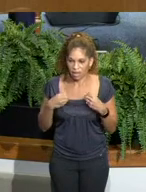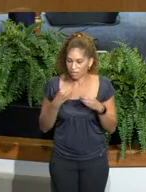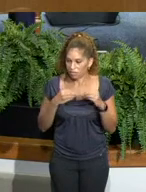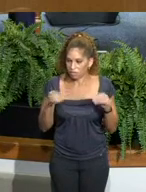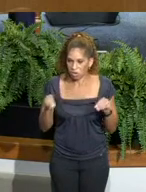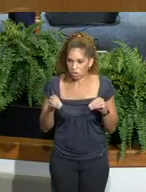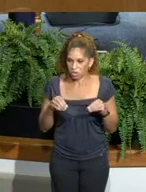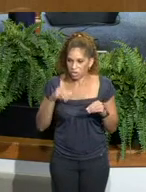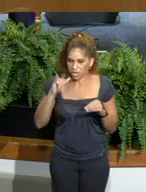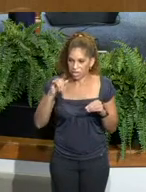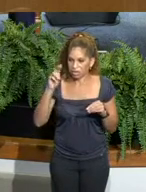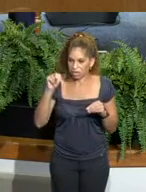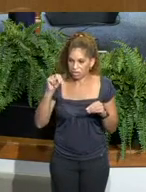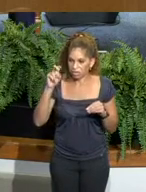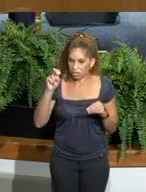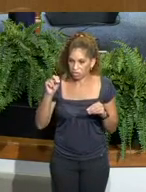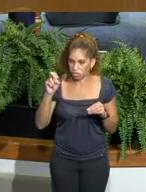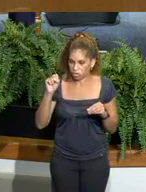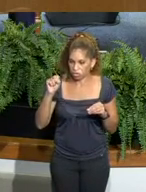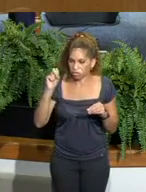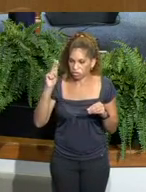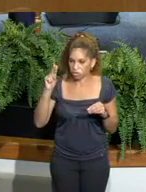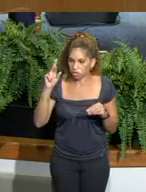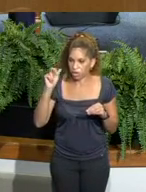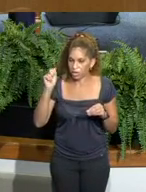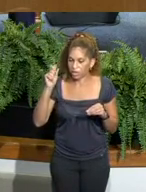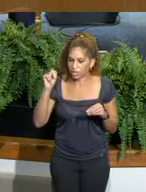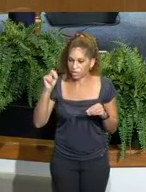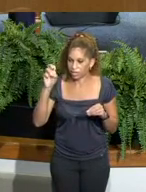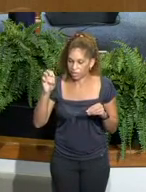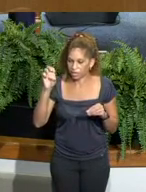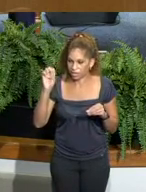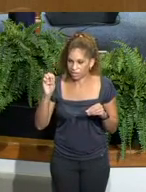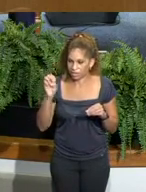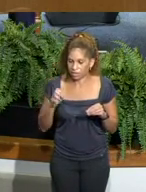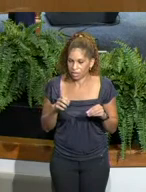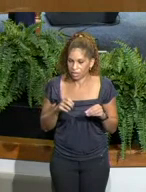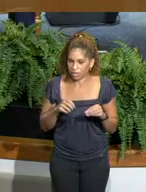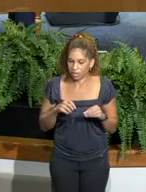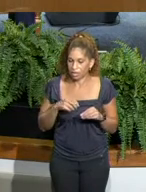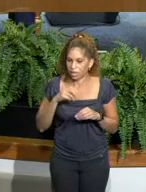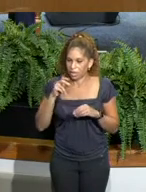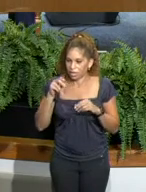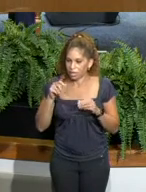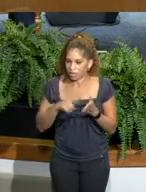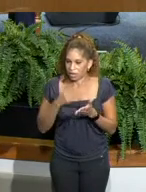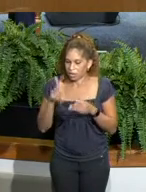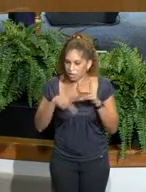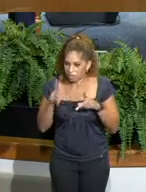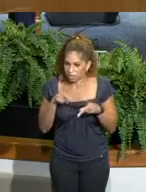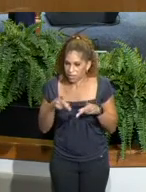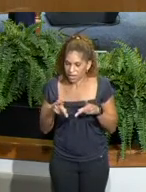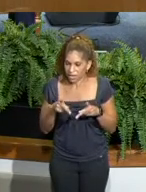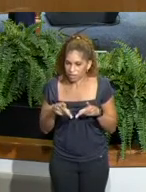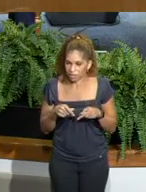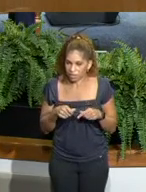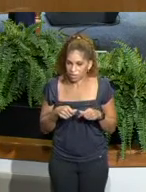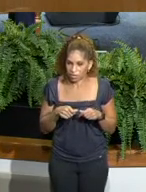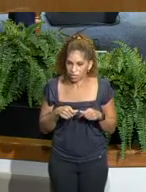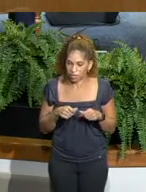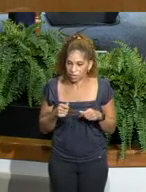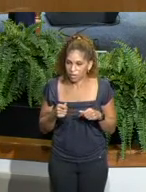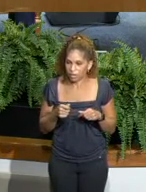right now, 400 families make an average of $97,000 an hour while we get locked up fighting for